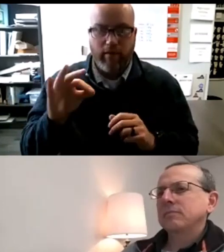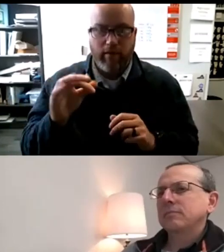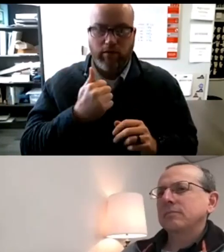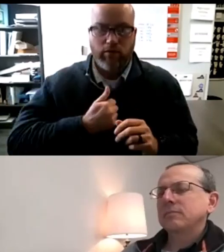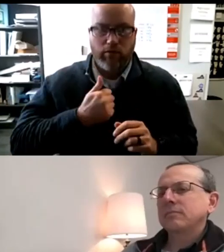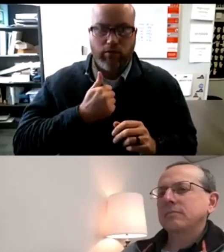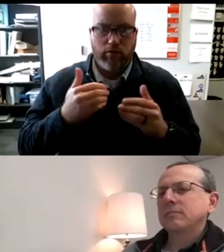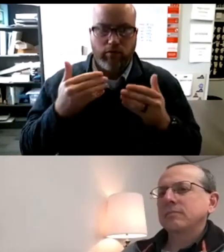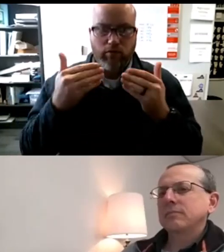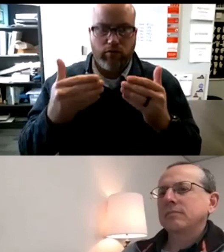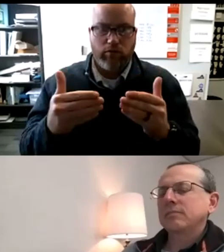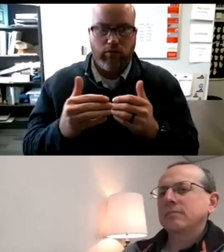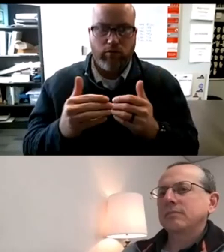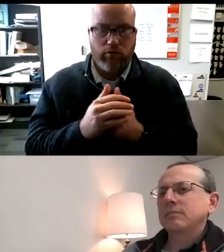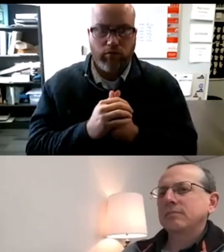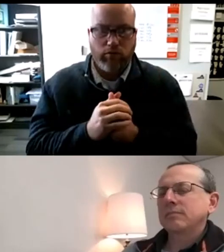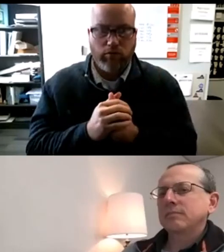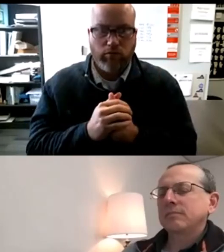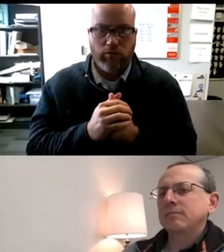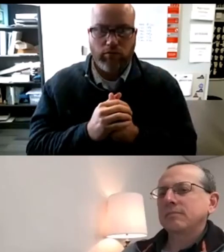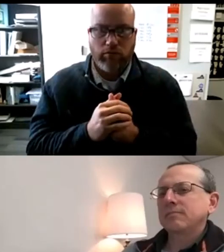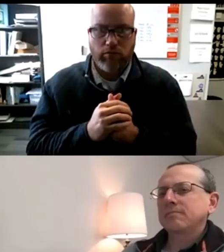ahead, Katie.